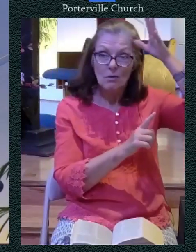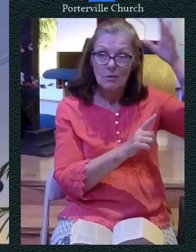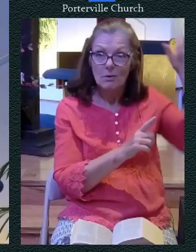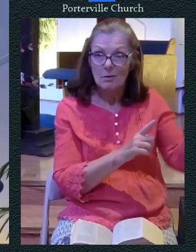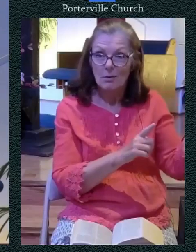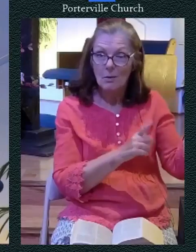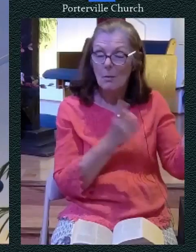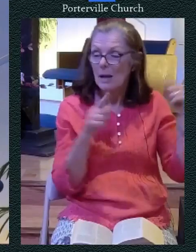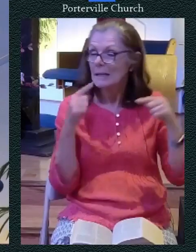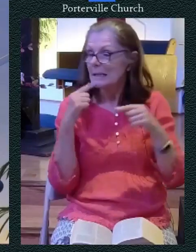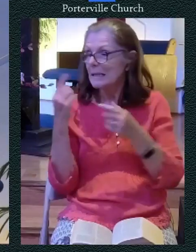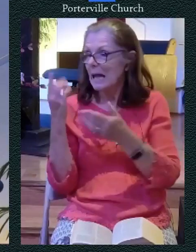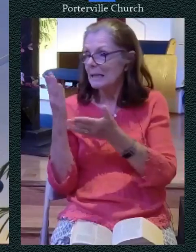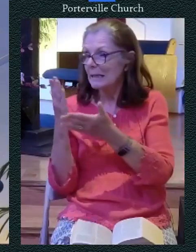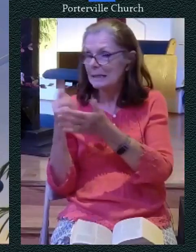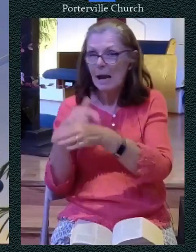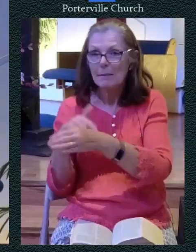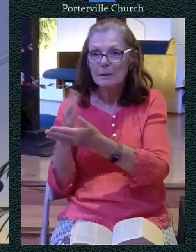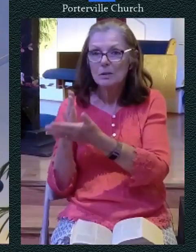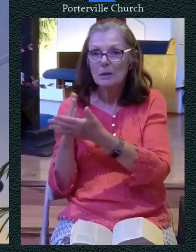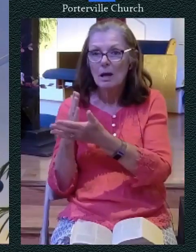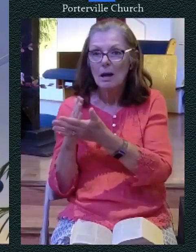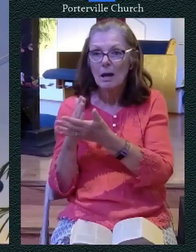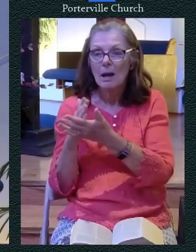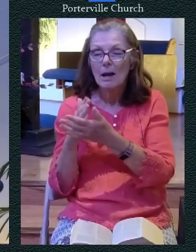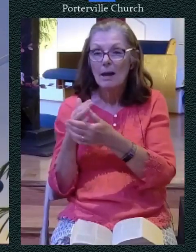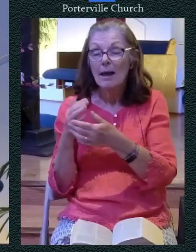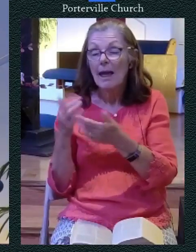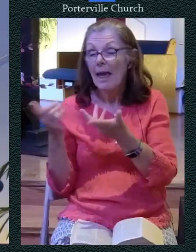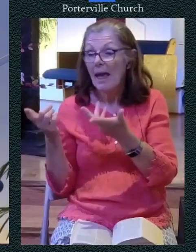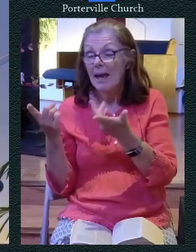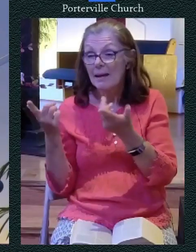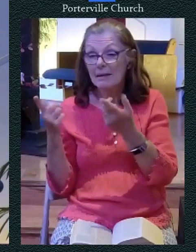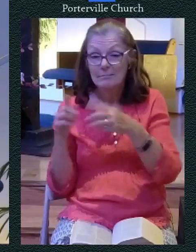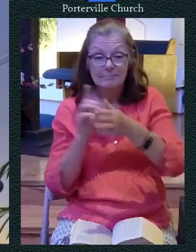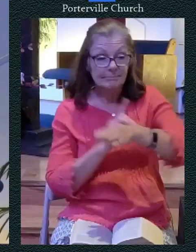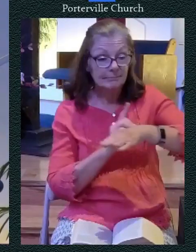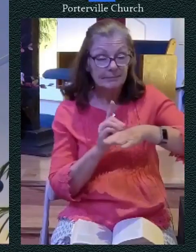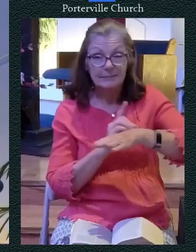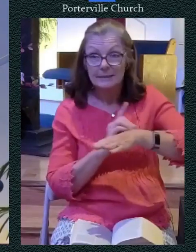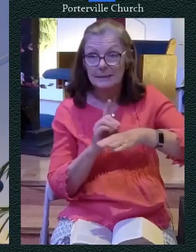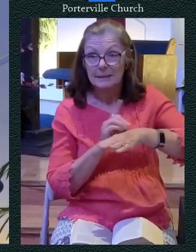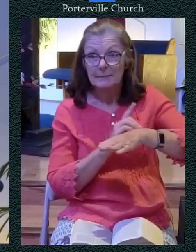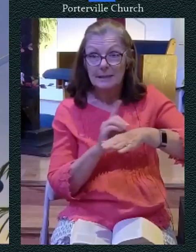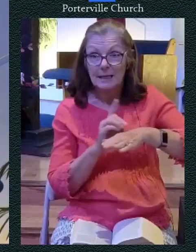And when the discipline came, said, "Dad, you know you're right. My heart was wrong.